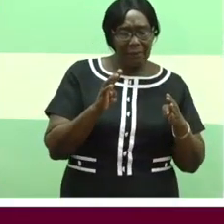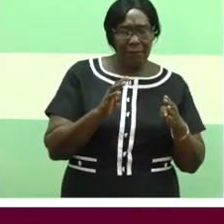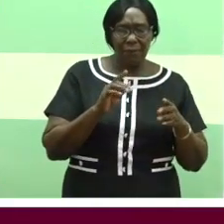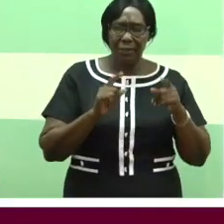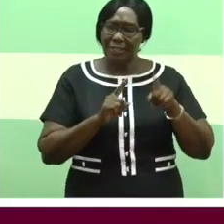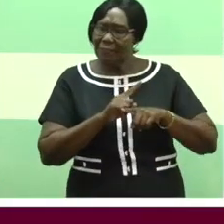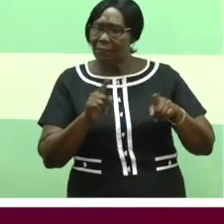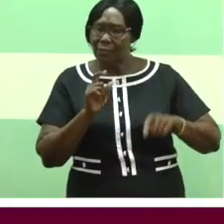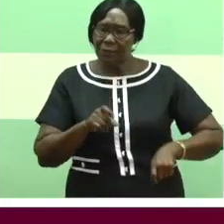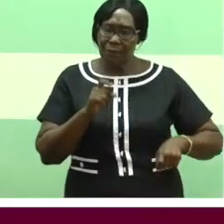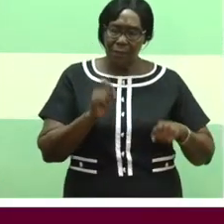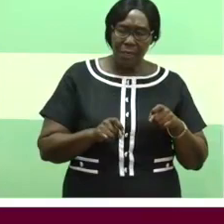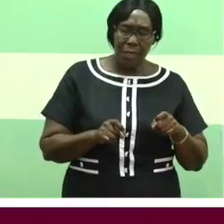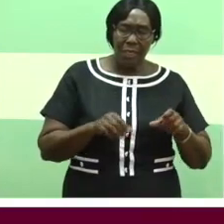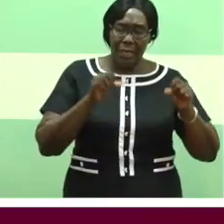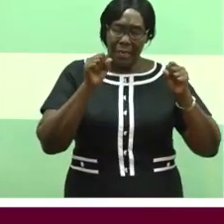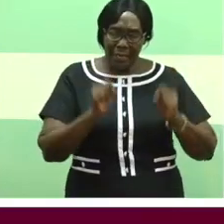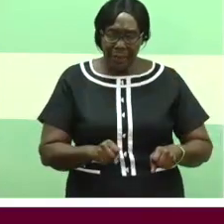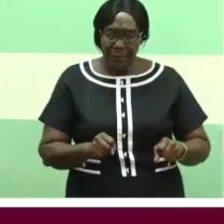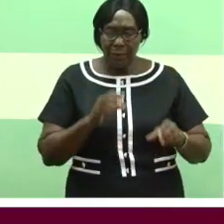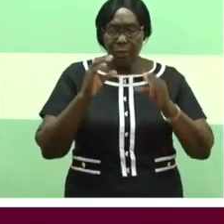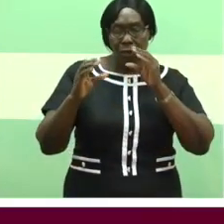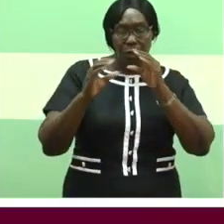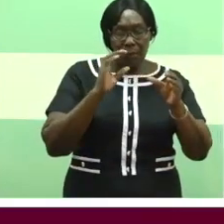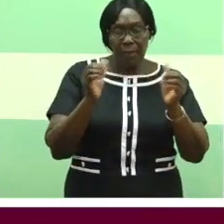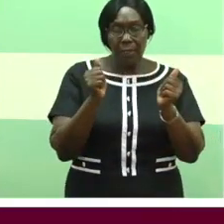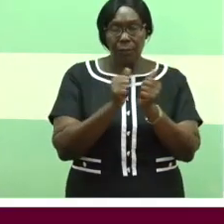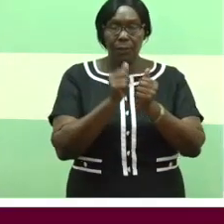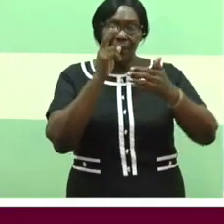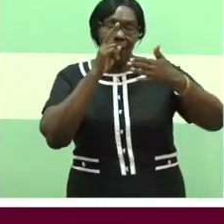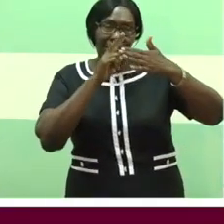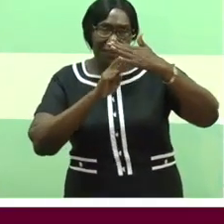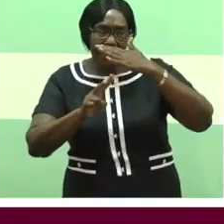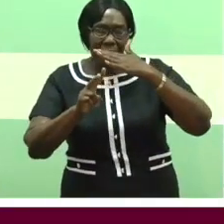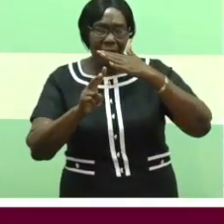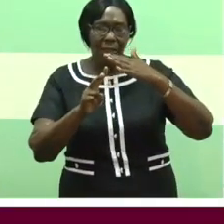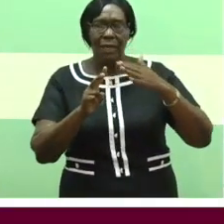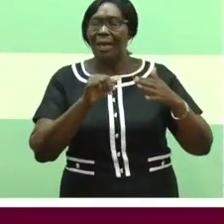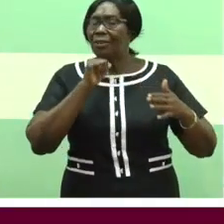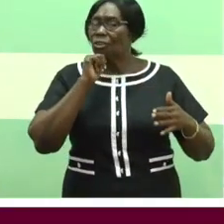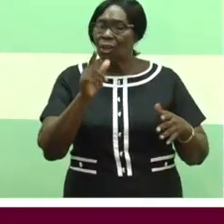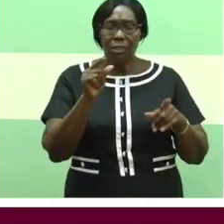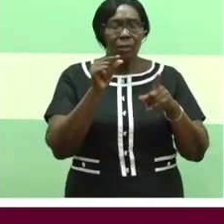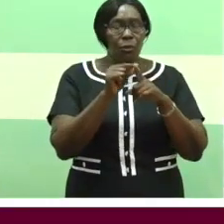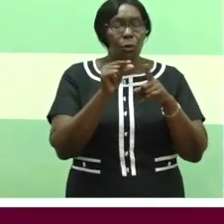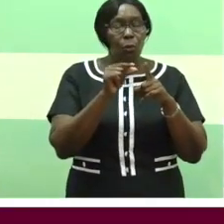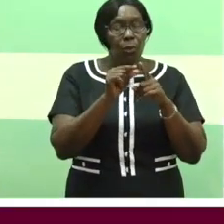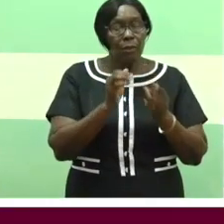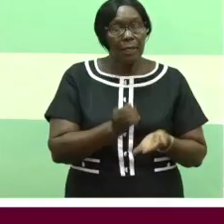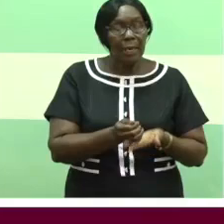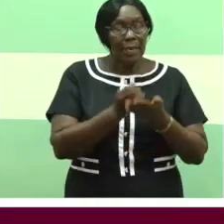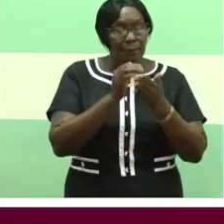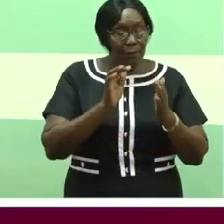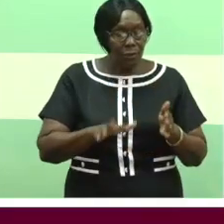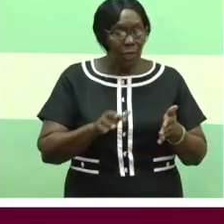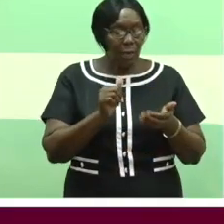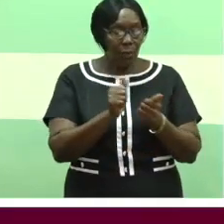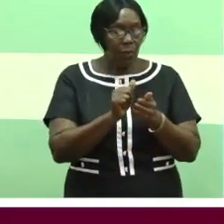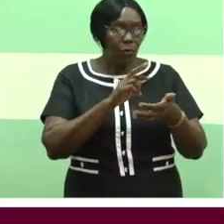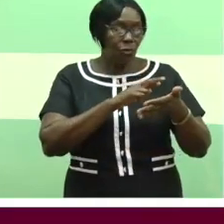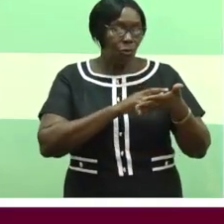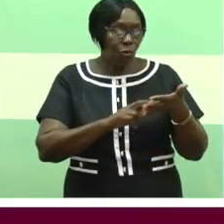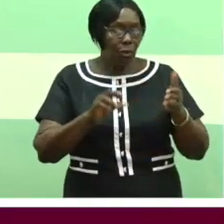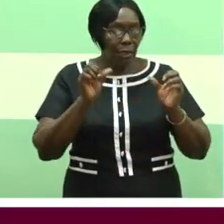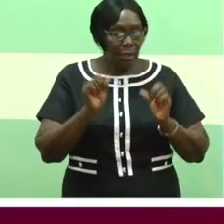better able to communicate with a visual as opposed to the abstract word, right? So it helps the child with reading. So